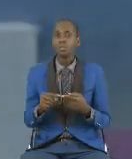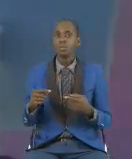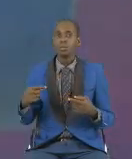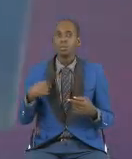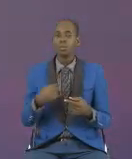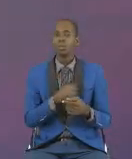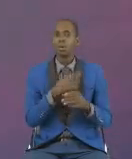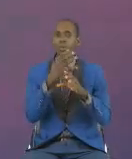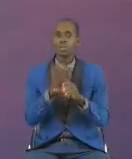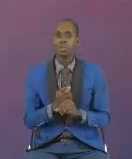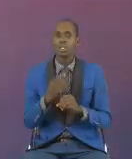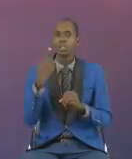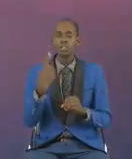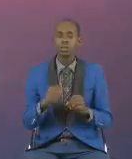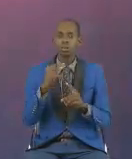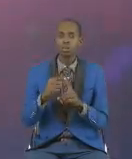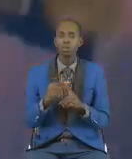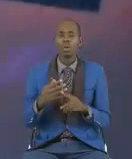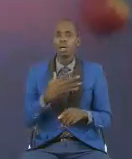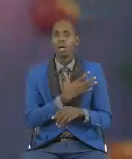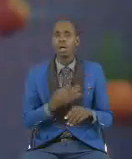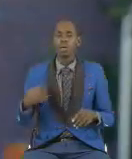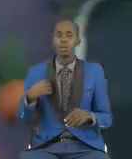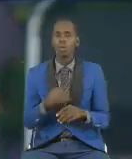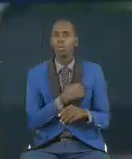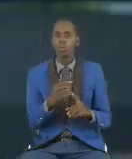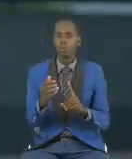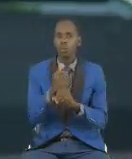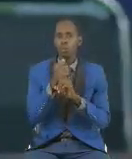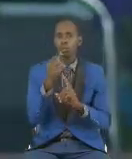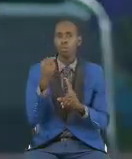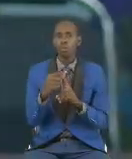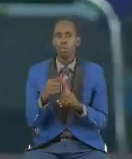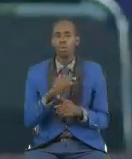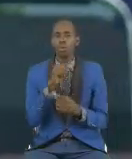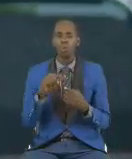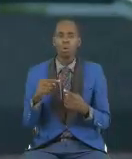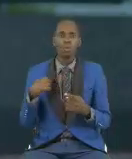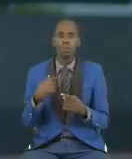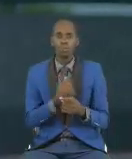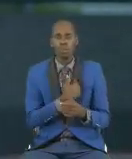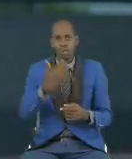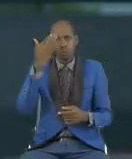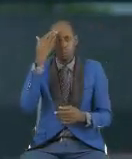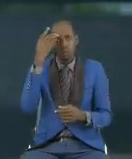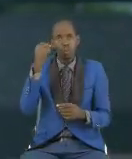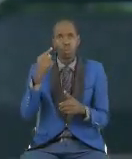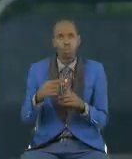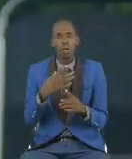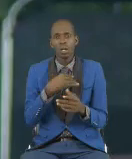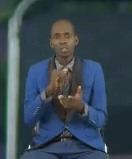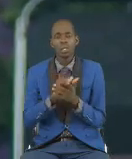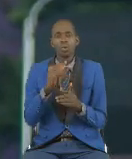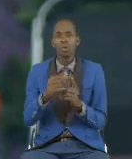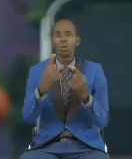the word, and when we own the word, and when we identify with the word, and then the word comes out, it